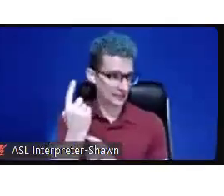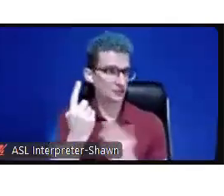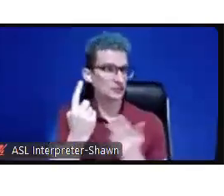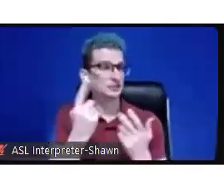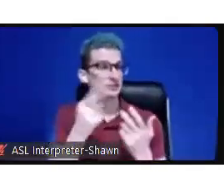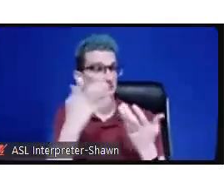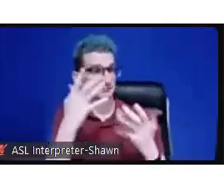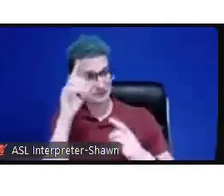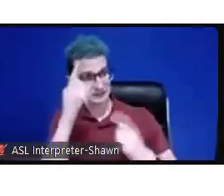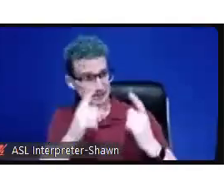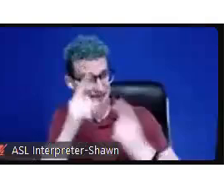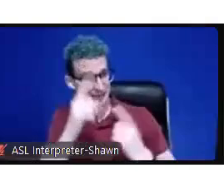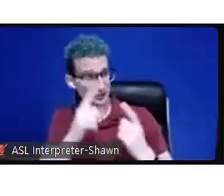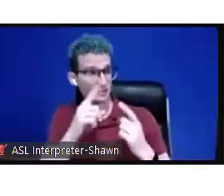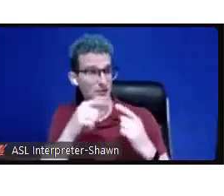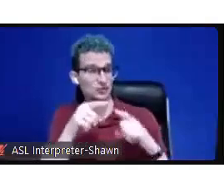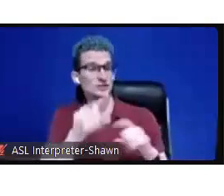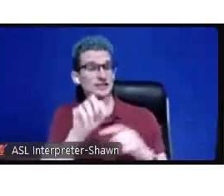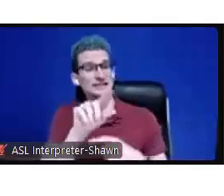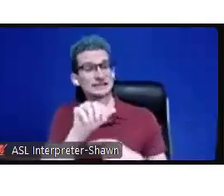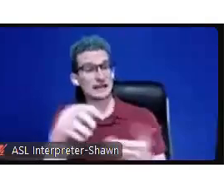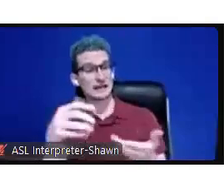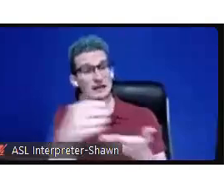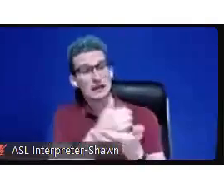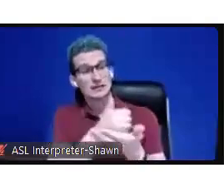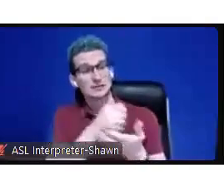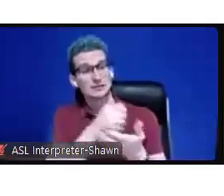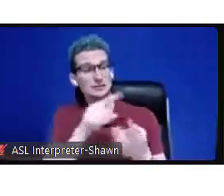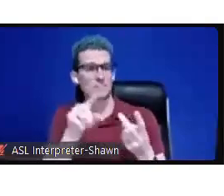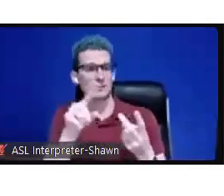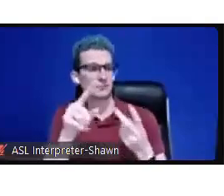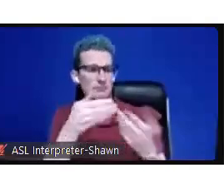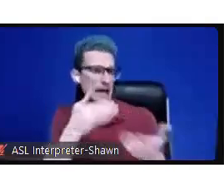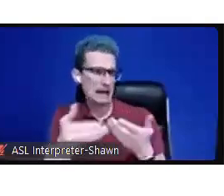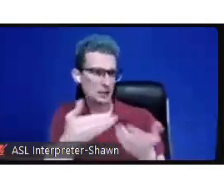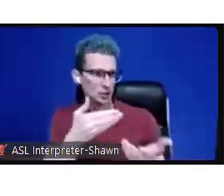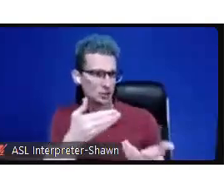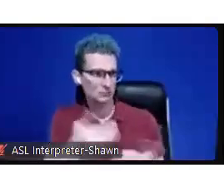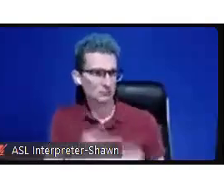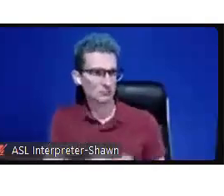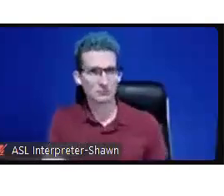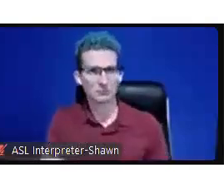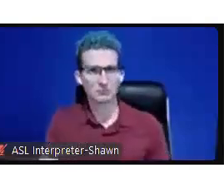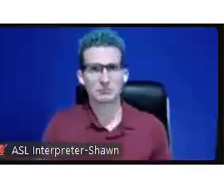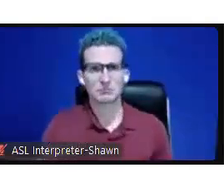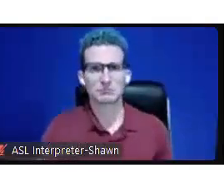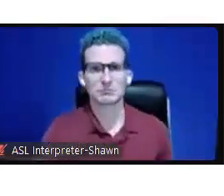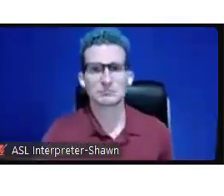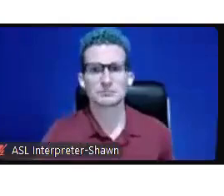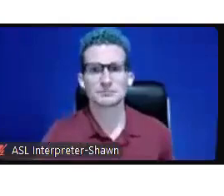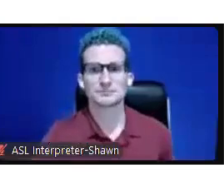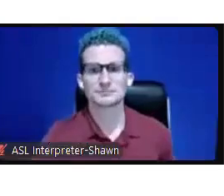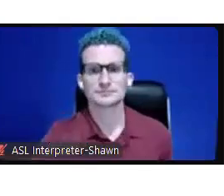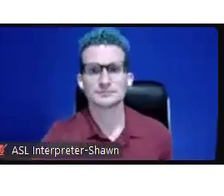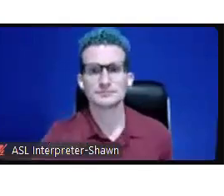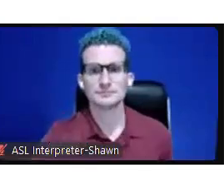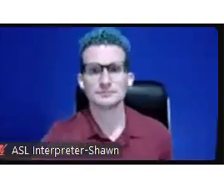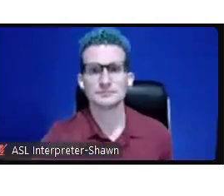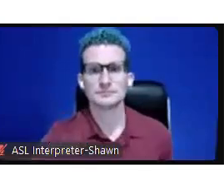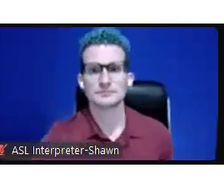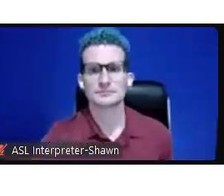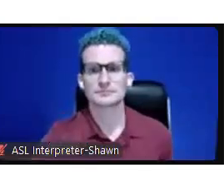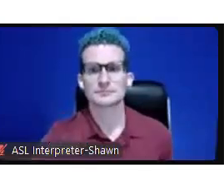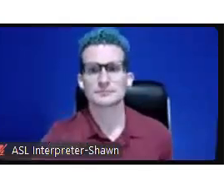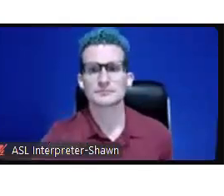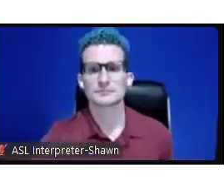you're collecting data, or is it just, it doesn't matter, that doesn't matter? Thank you for that question. And I am happy to respond,